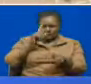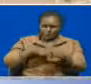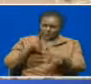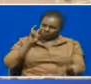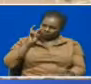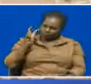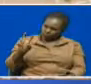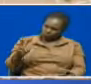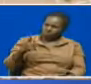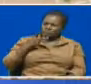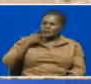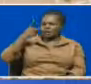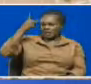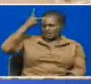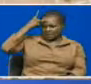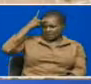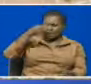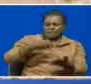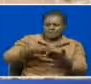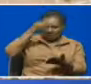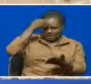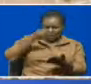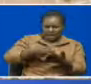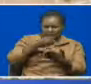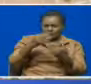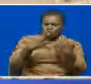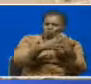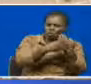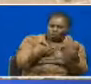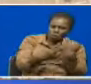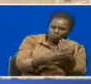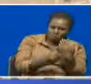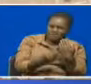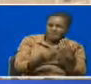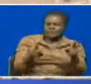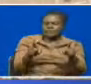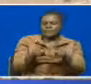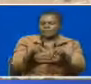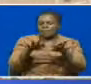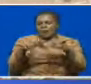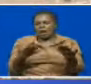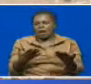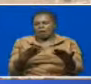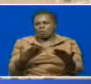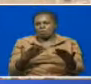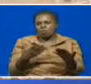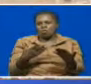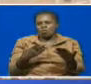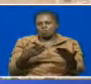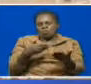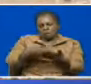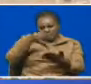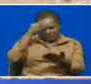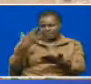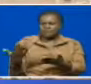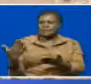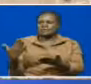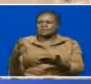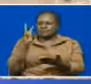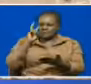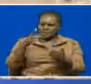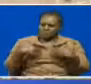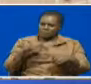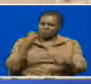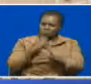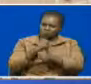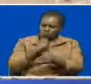observing. They'll learn by imitation. And that's how ideally we learn things, because we have seen people